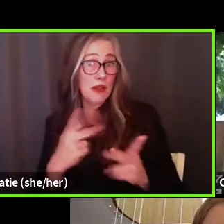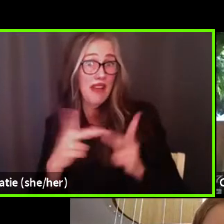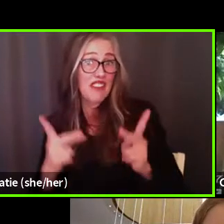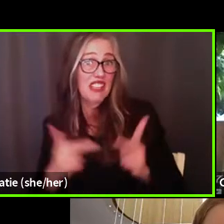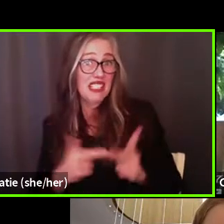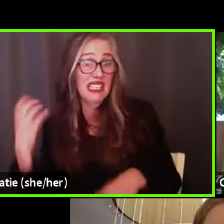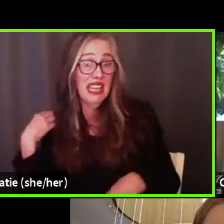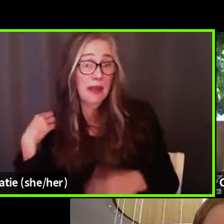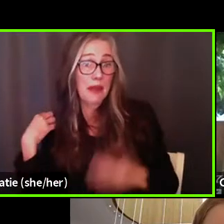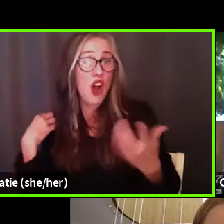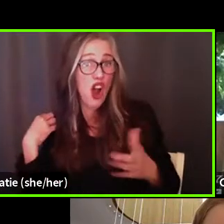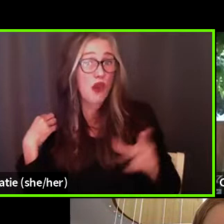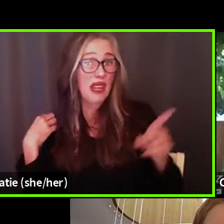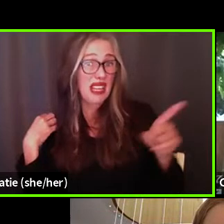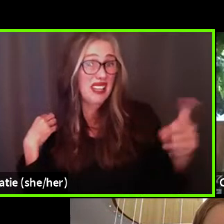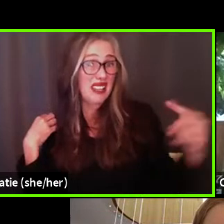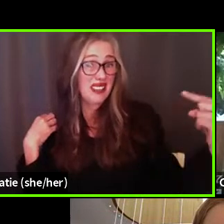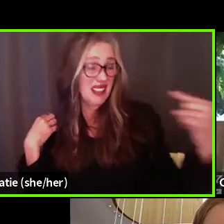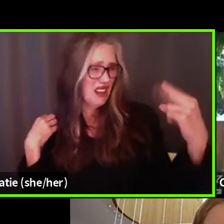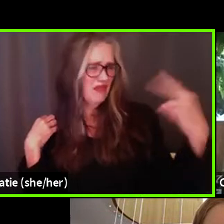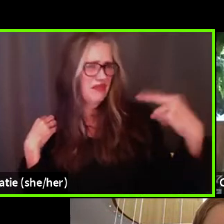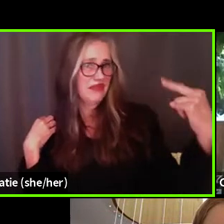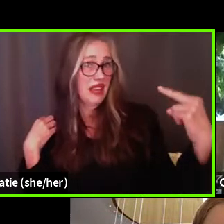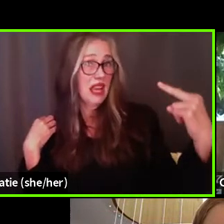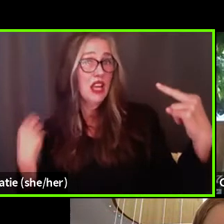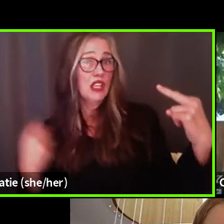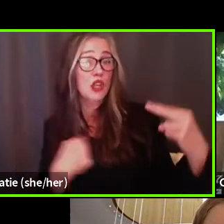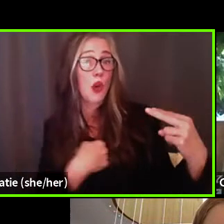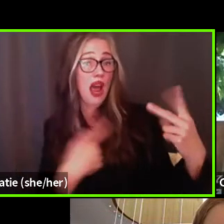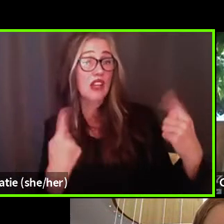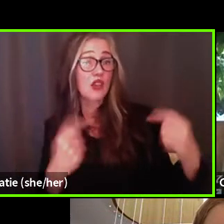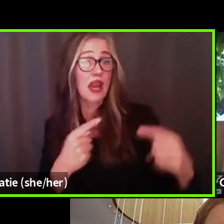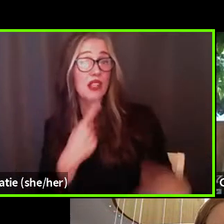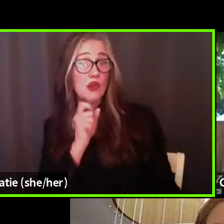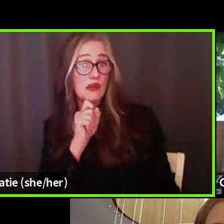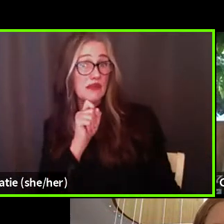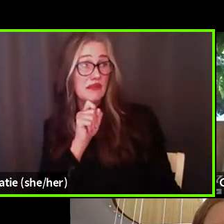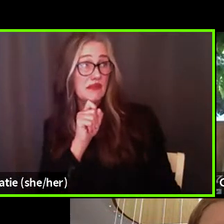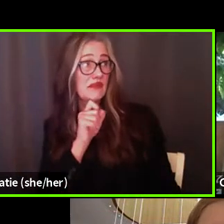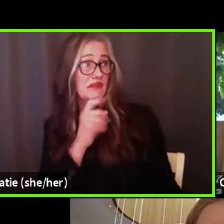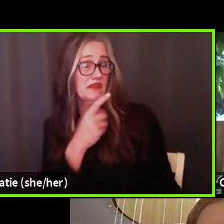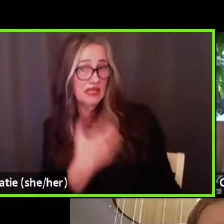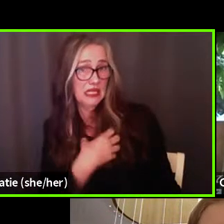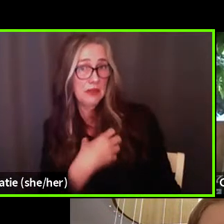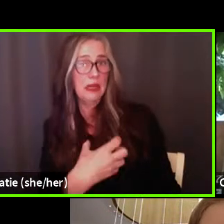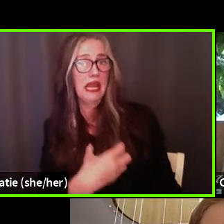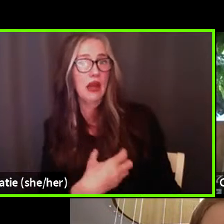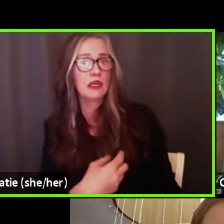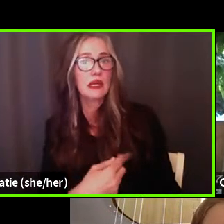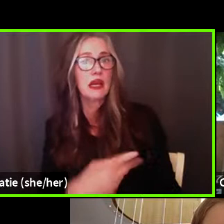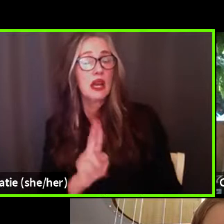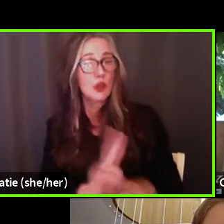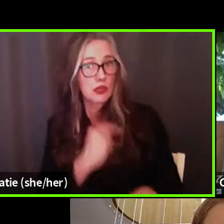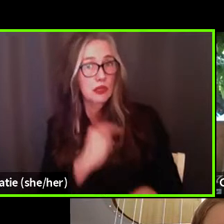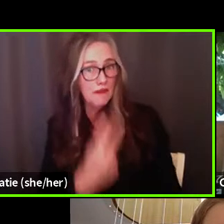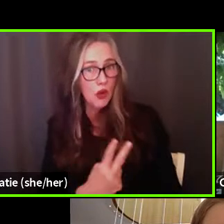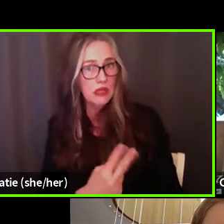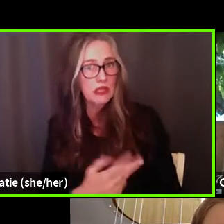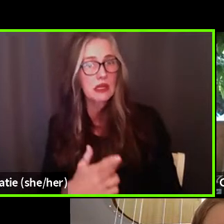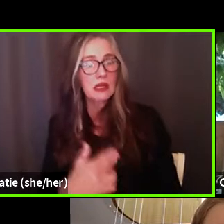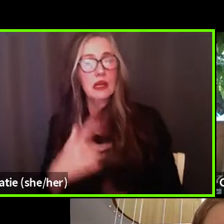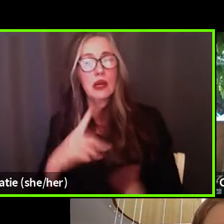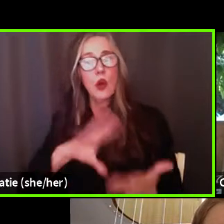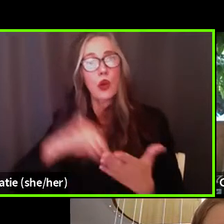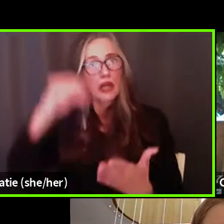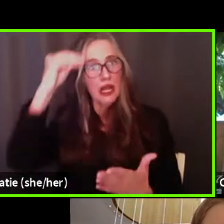regarding these abuses so i chose to speak out i chose to use my voice i felt empowered by all that i had learned